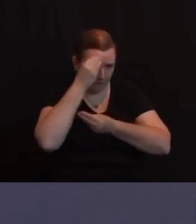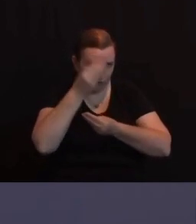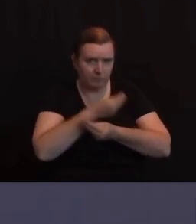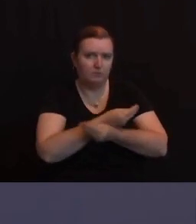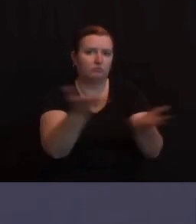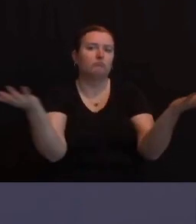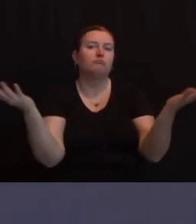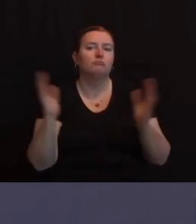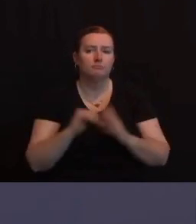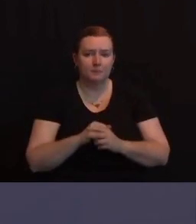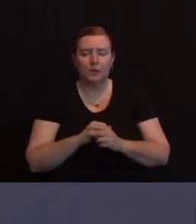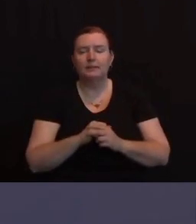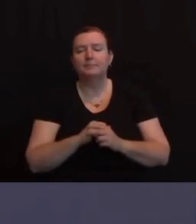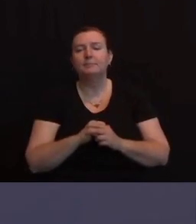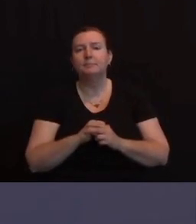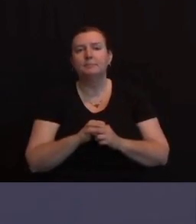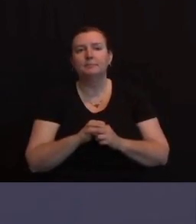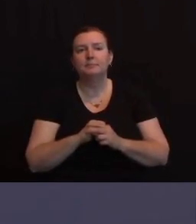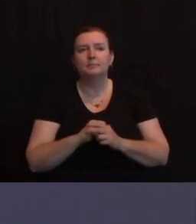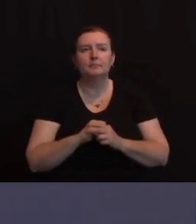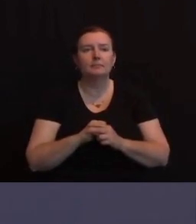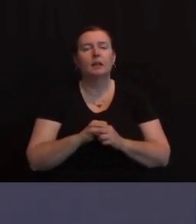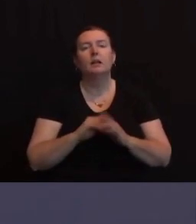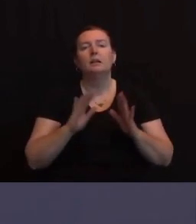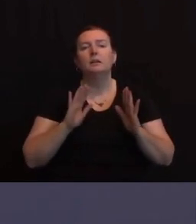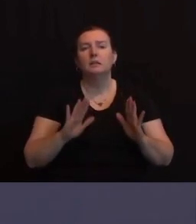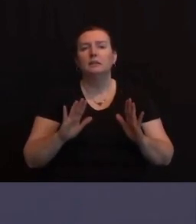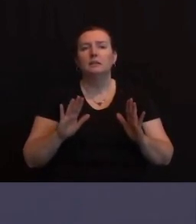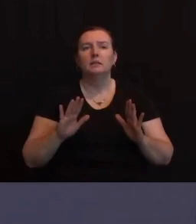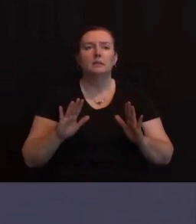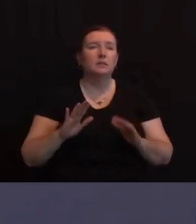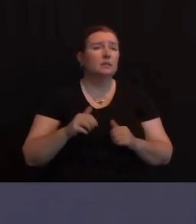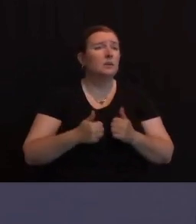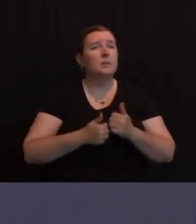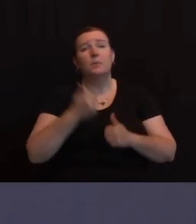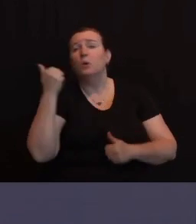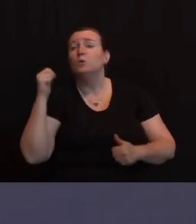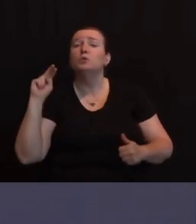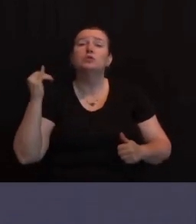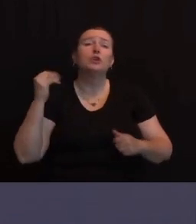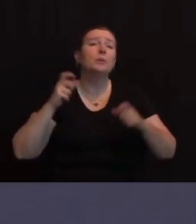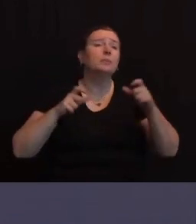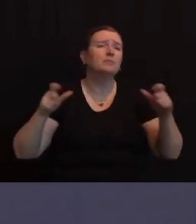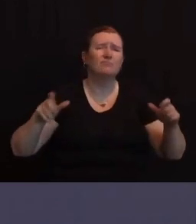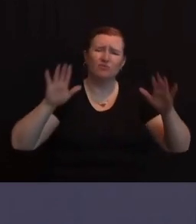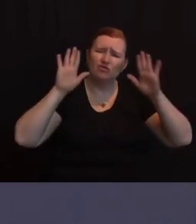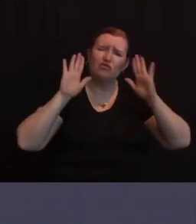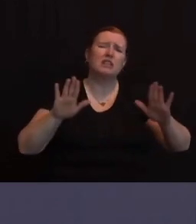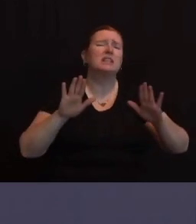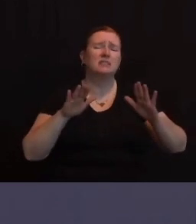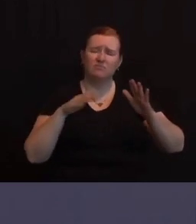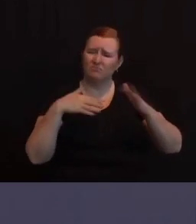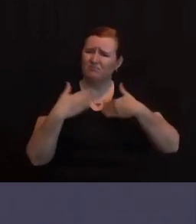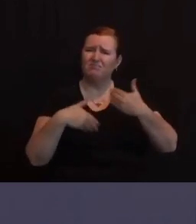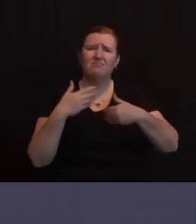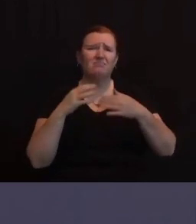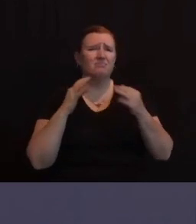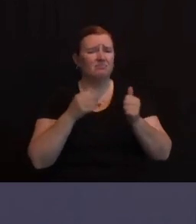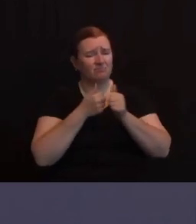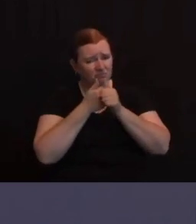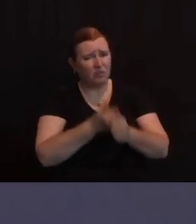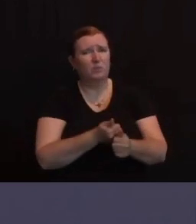Again, the overwhelming great behavior compliance. We kind of knew this, Pat. We've talked about this, and this is why the